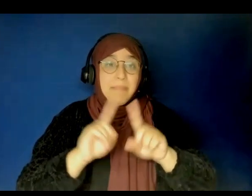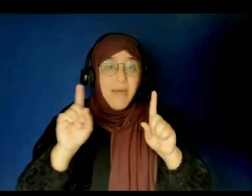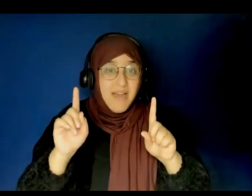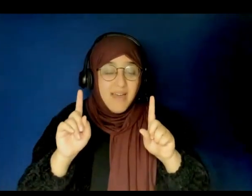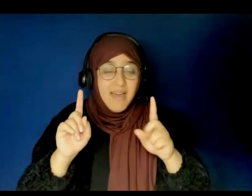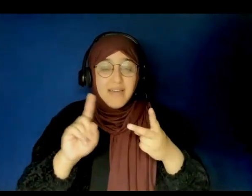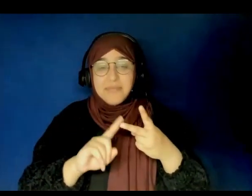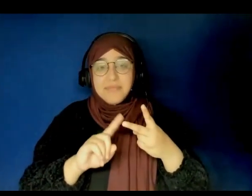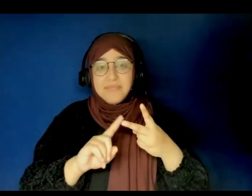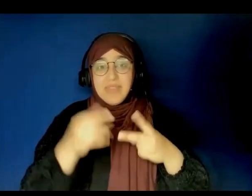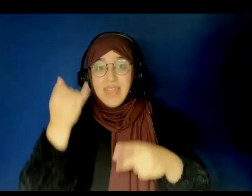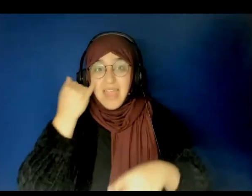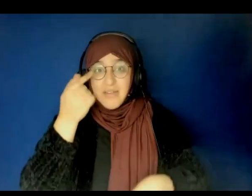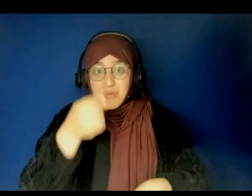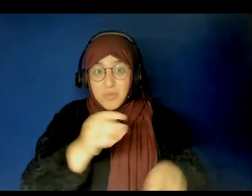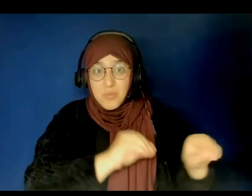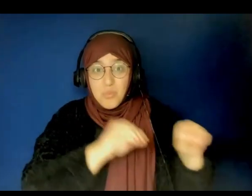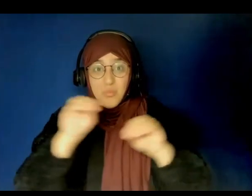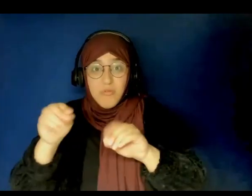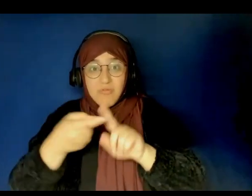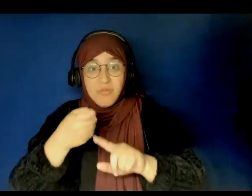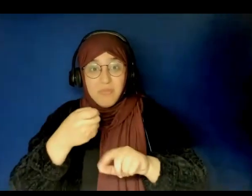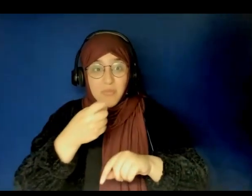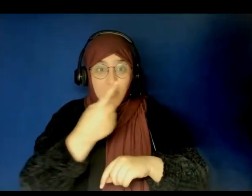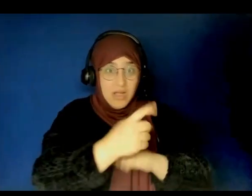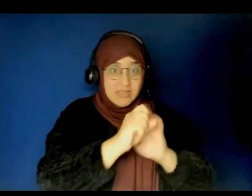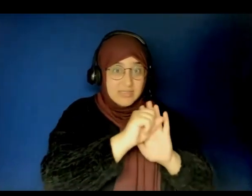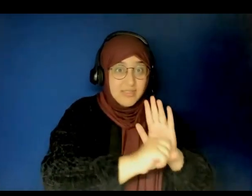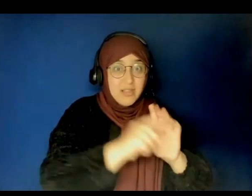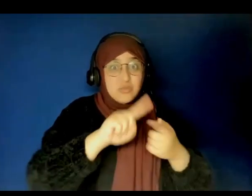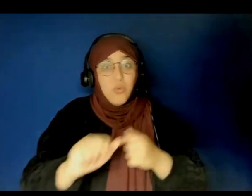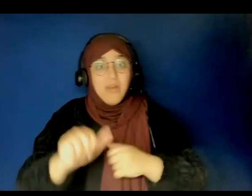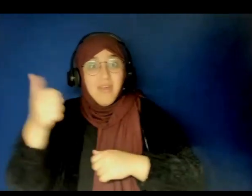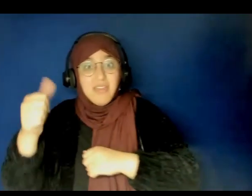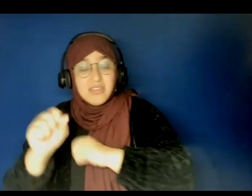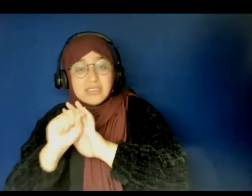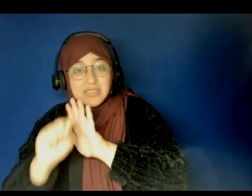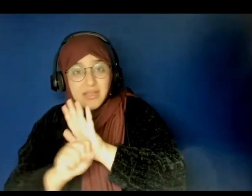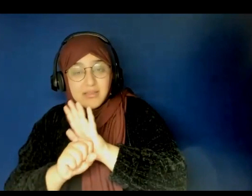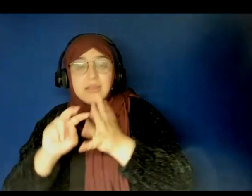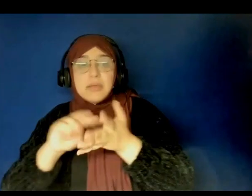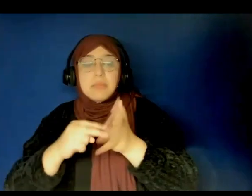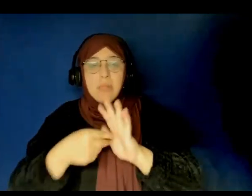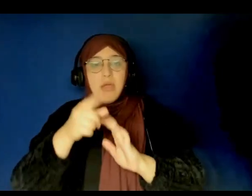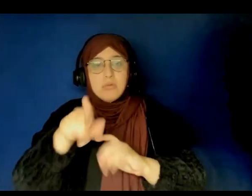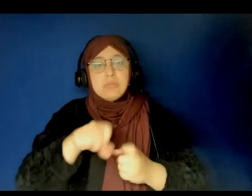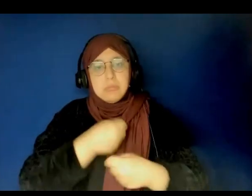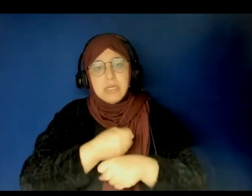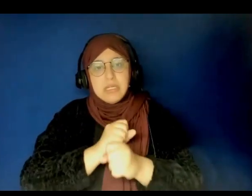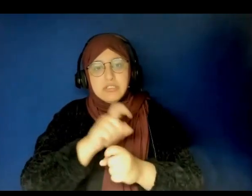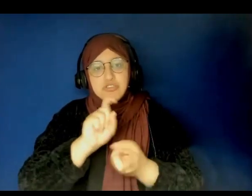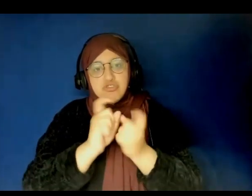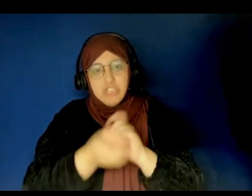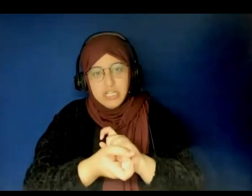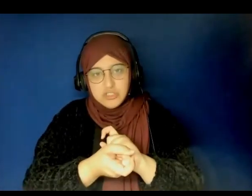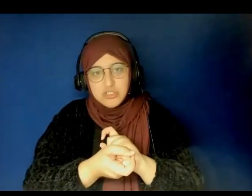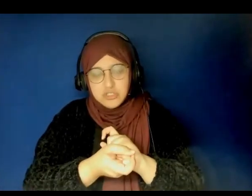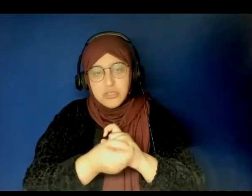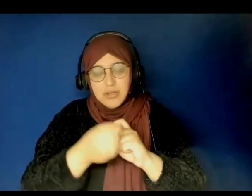out of state, then you should make that address change within a month. I'm sorry, within 3 months, as a general rule.